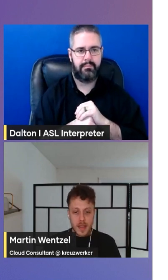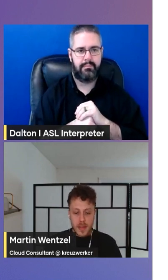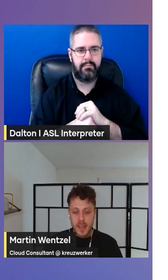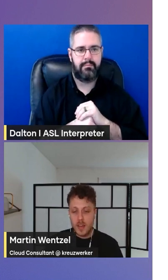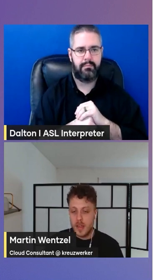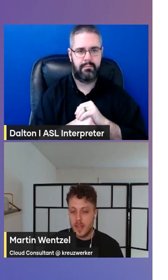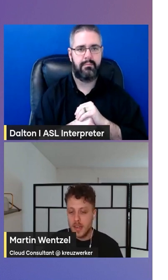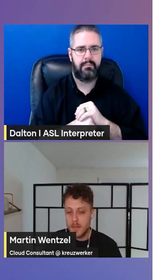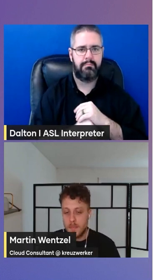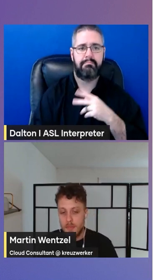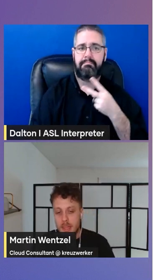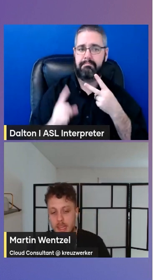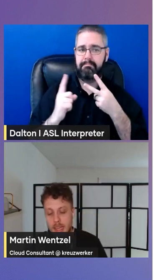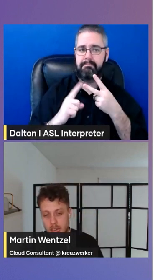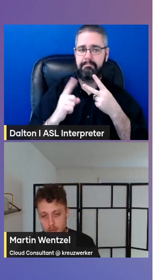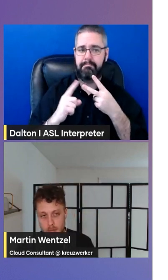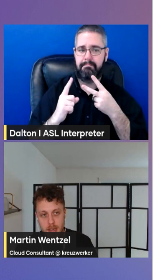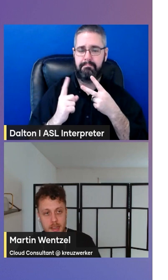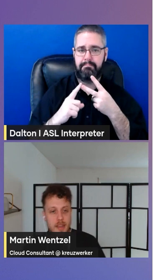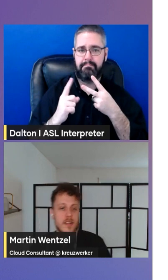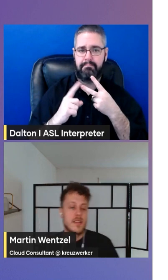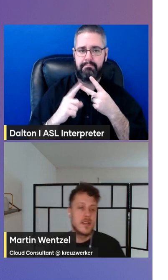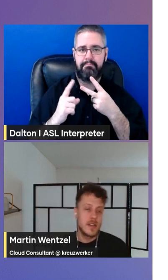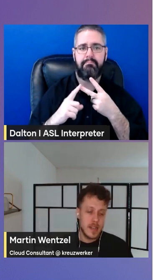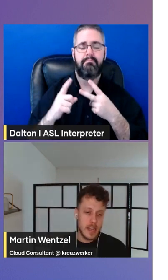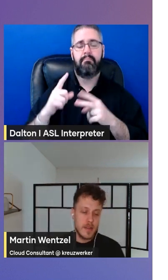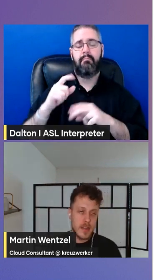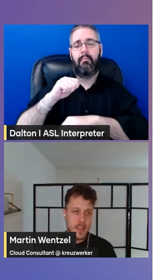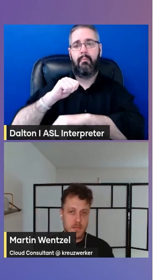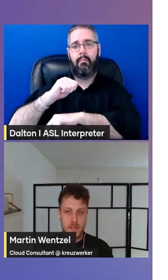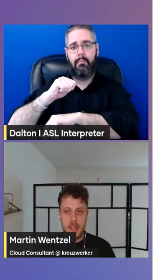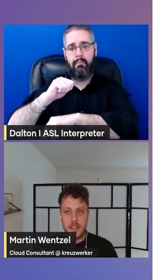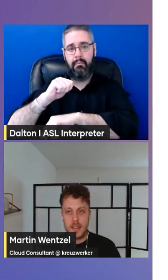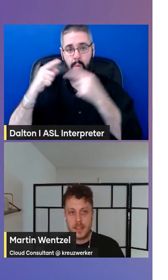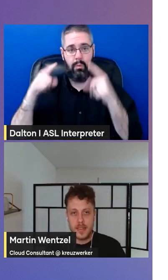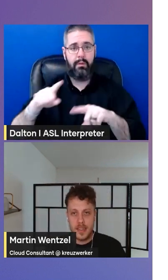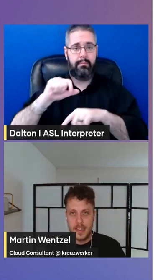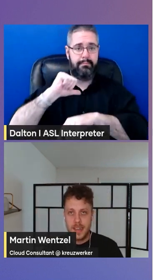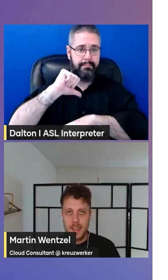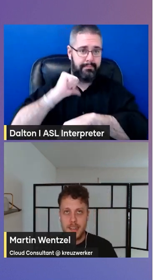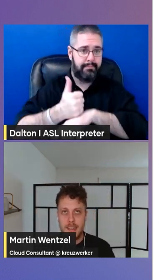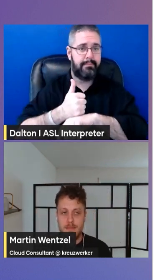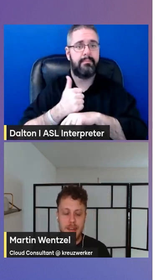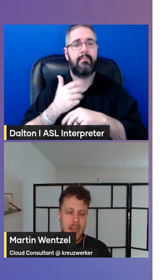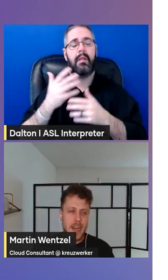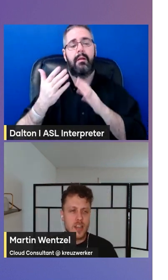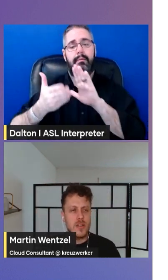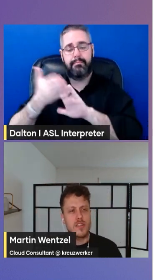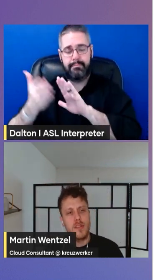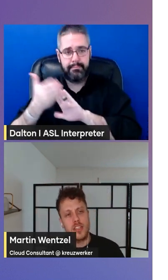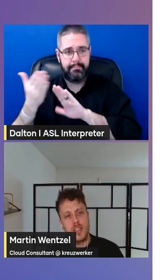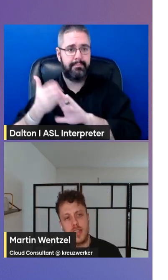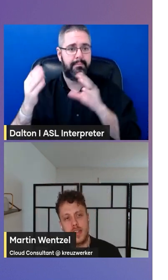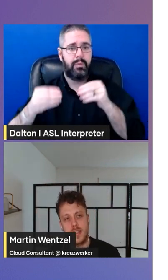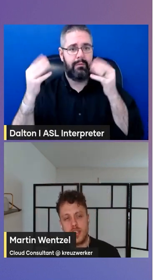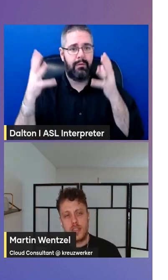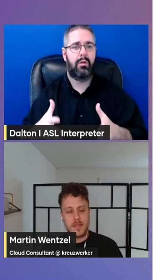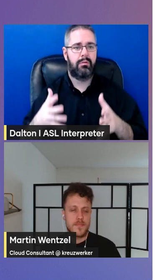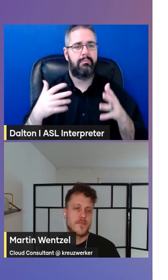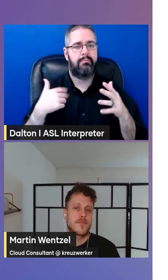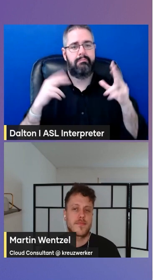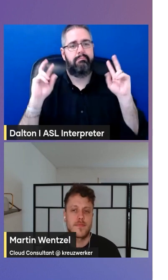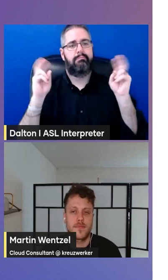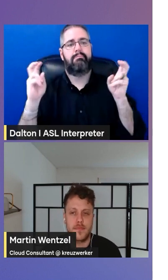The second thing when implementing and maintaining a provider is, I call it rushed